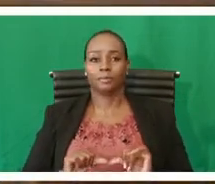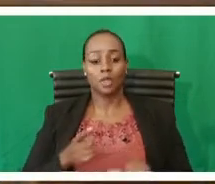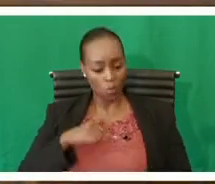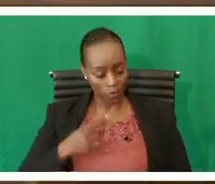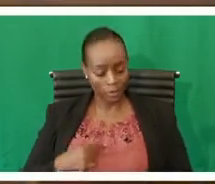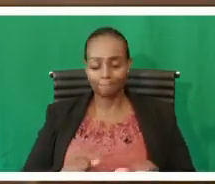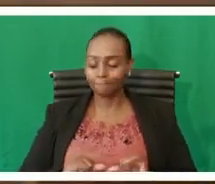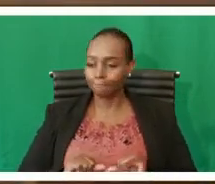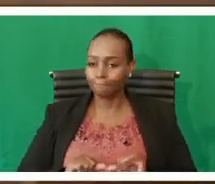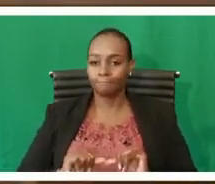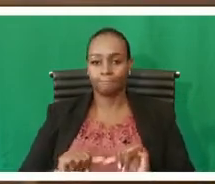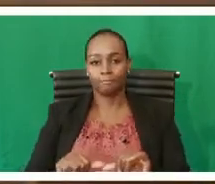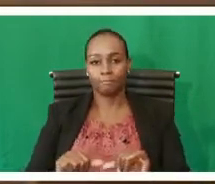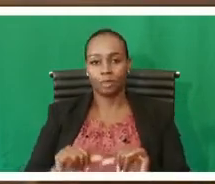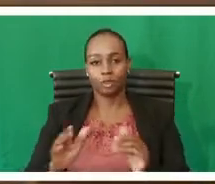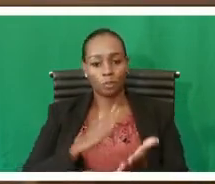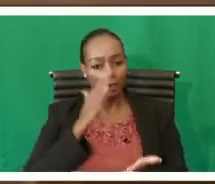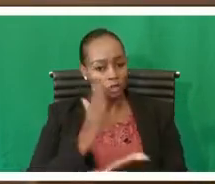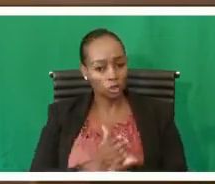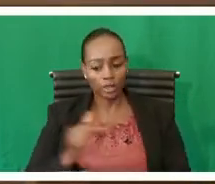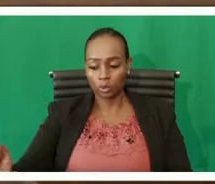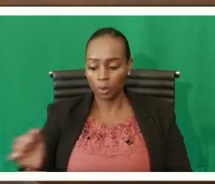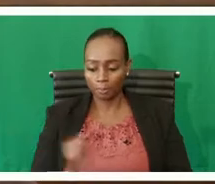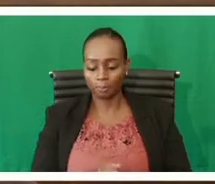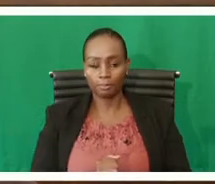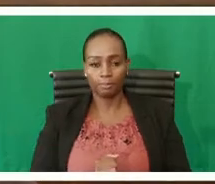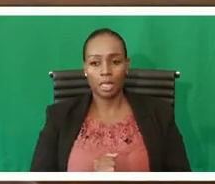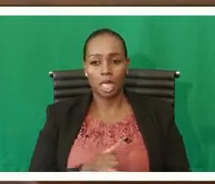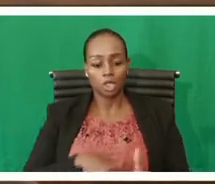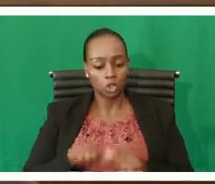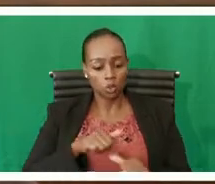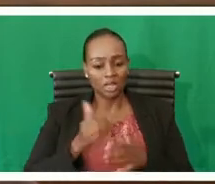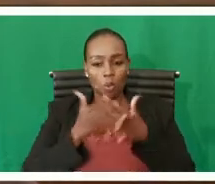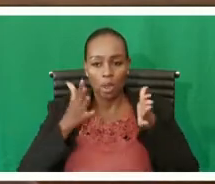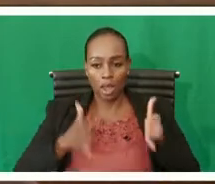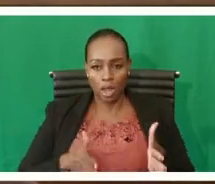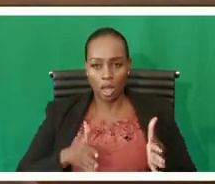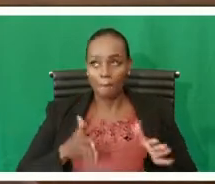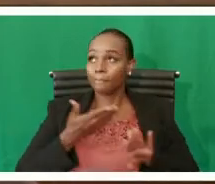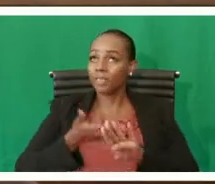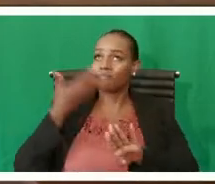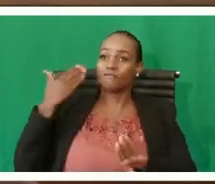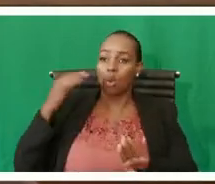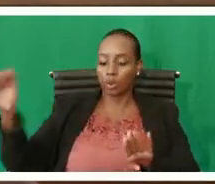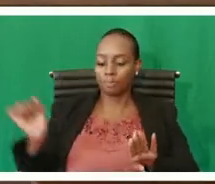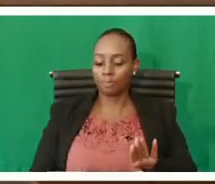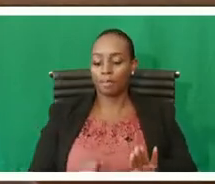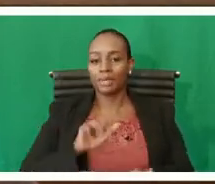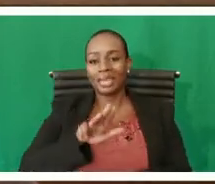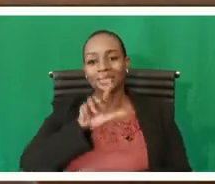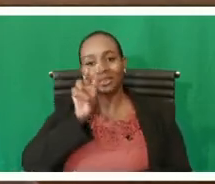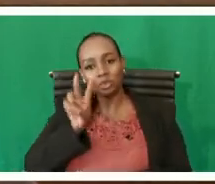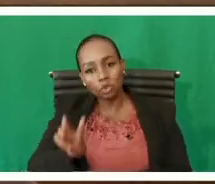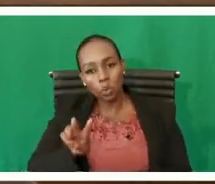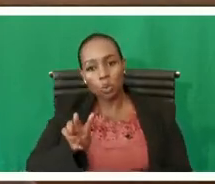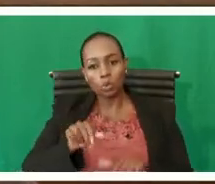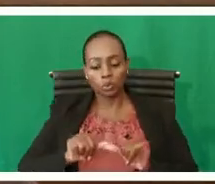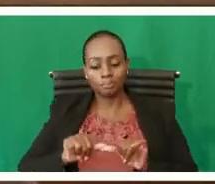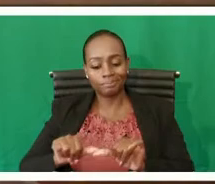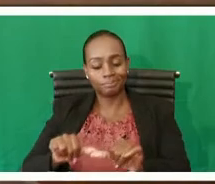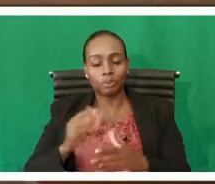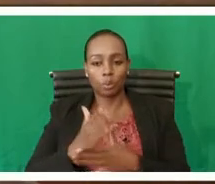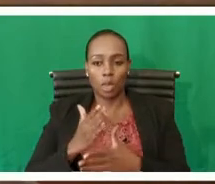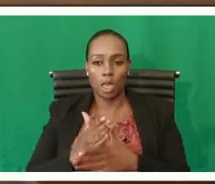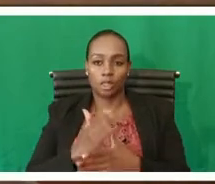tswela pele ka ho nka di social worker tsane tse neng tse re di hirile tse 92 re di tswele pele ka mosebetsi hore di